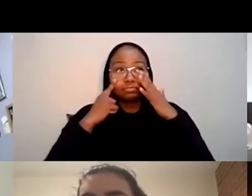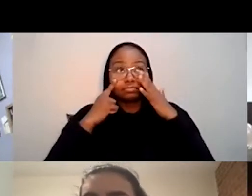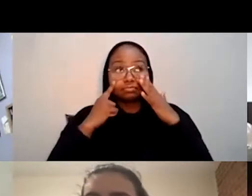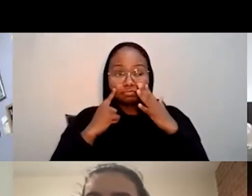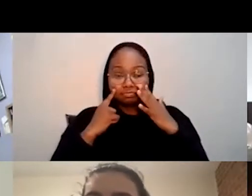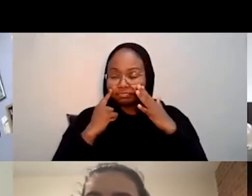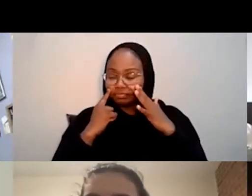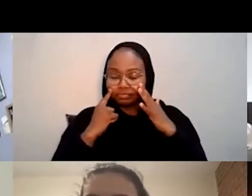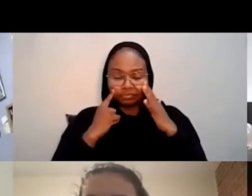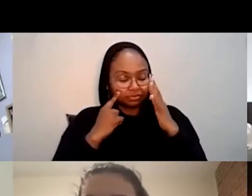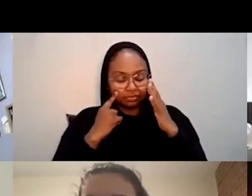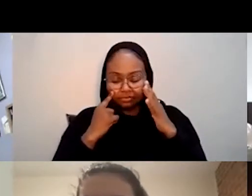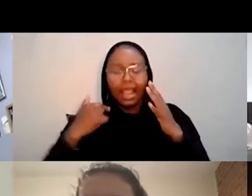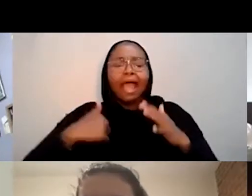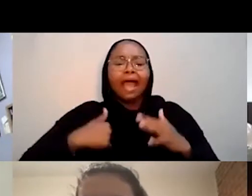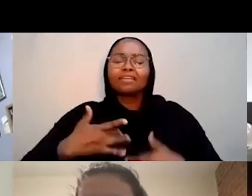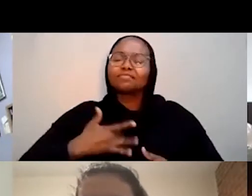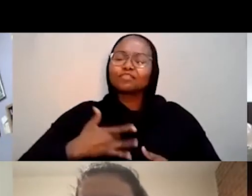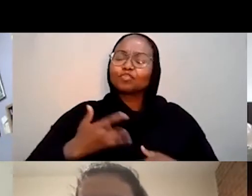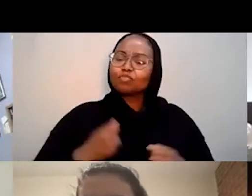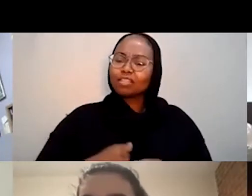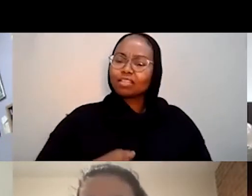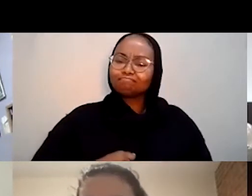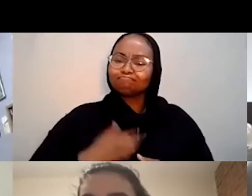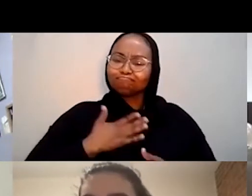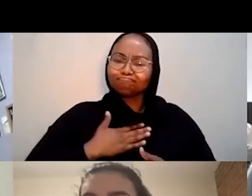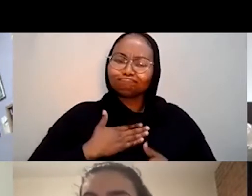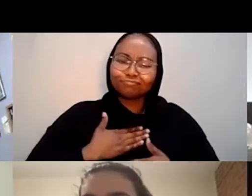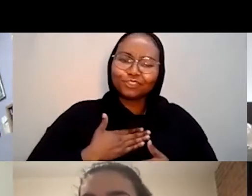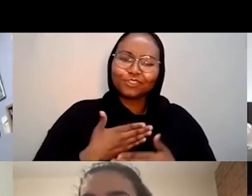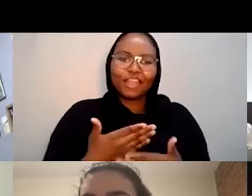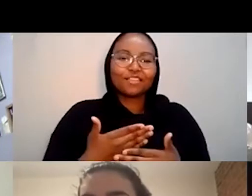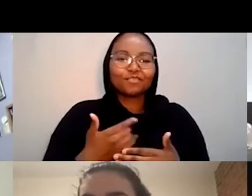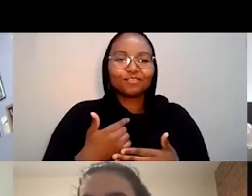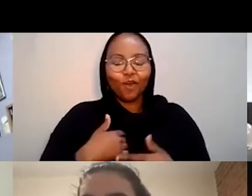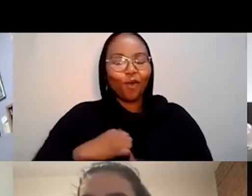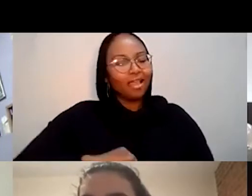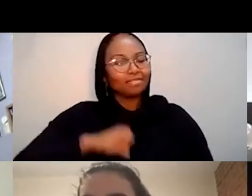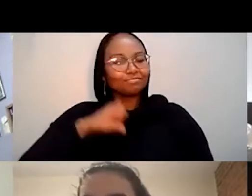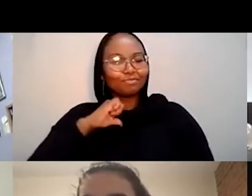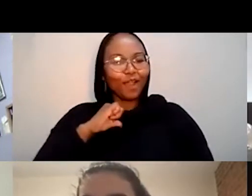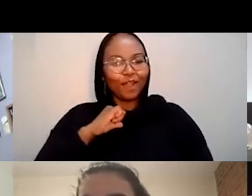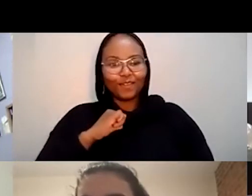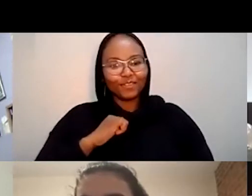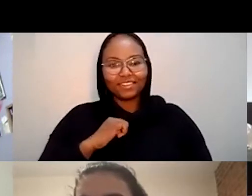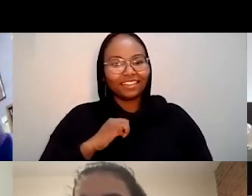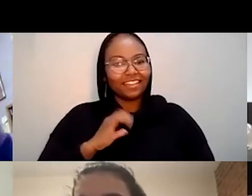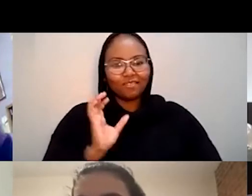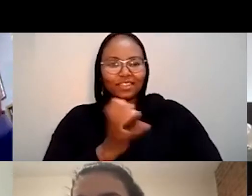so grateful and so proud to be part of this powerful movement.